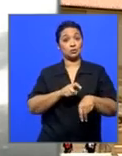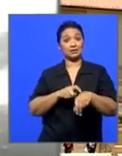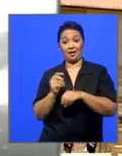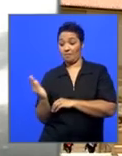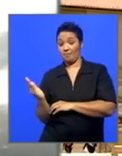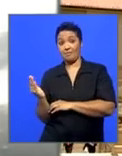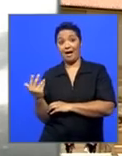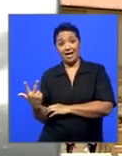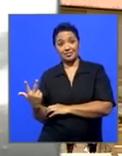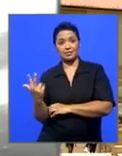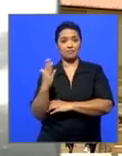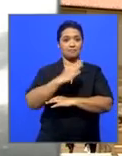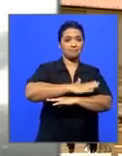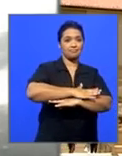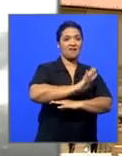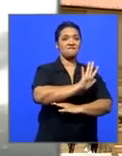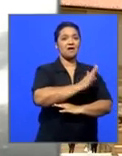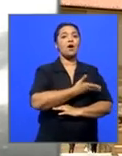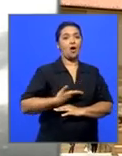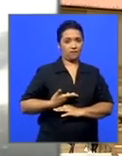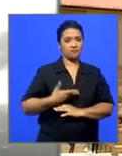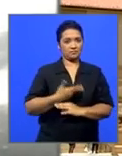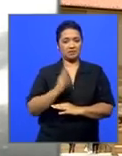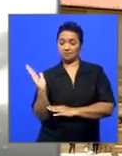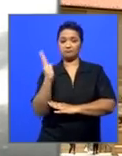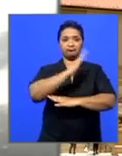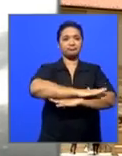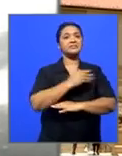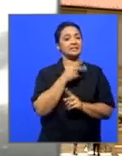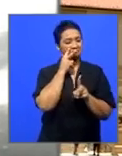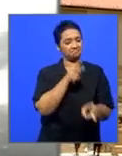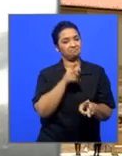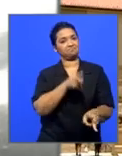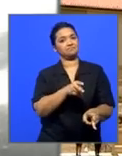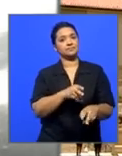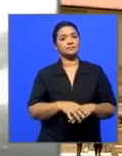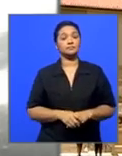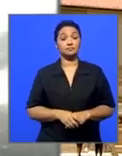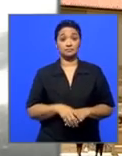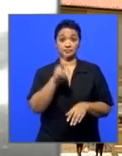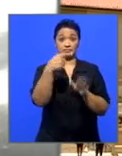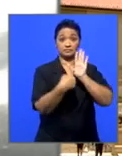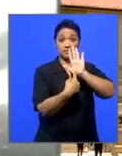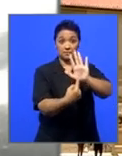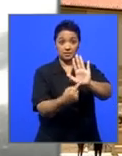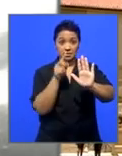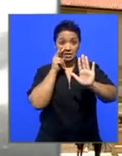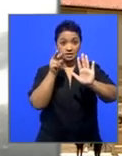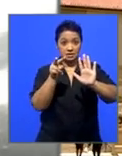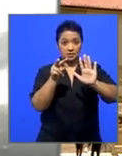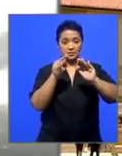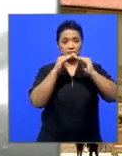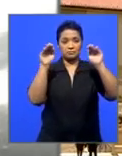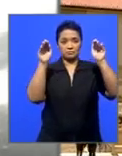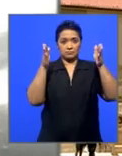in the morning until 5:30 as well. In fact, from the picture we're seeing now, which is where Madiba